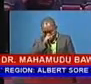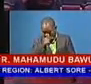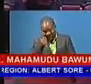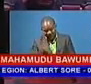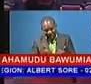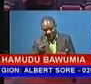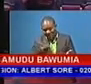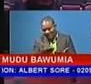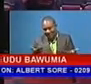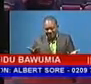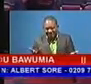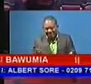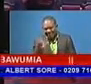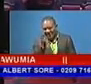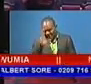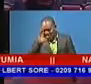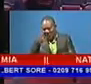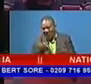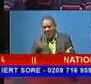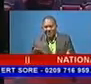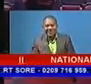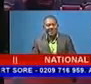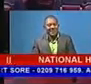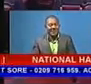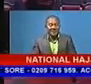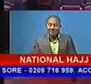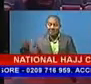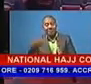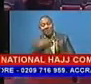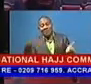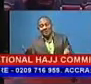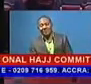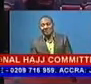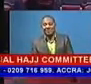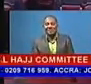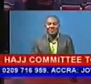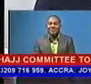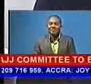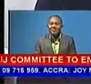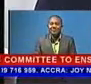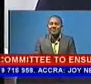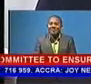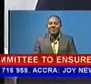of them are they? That's what we are. That's what the objection related to. Very well.